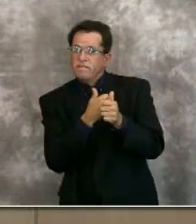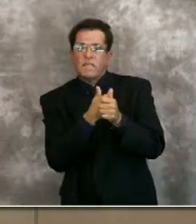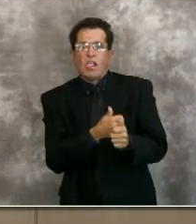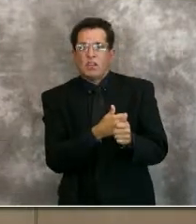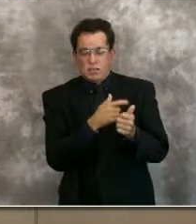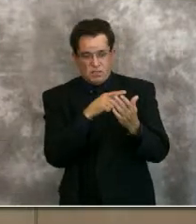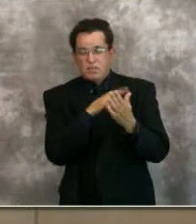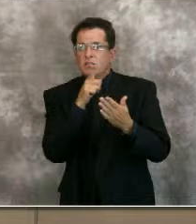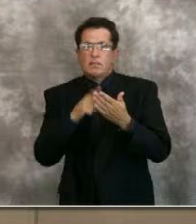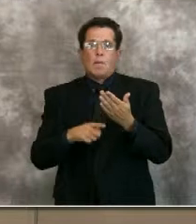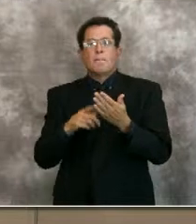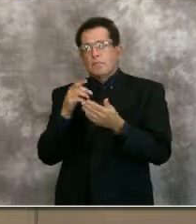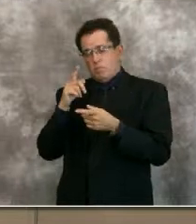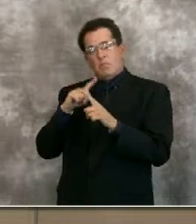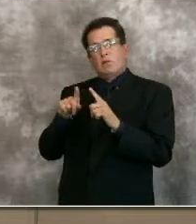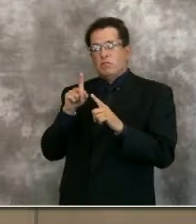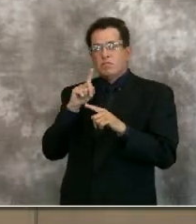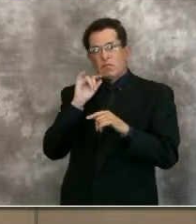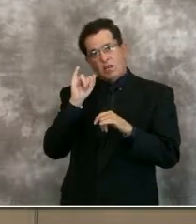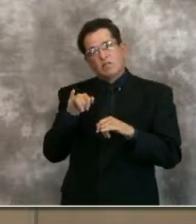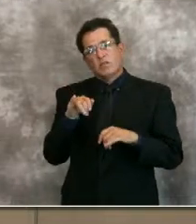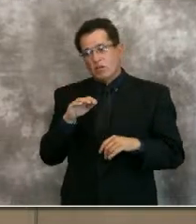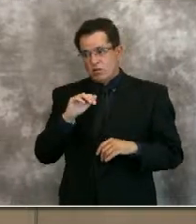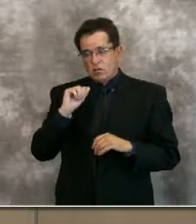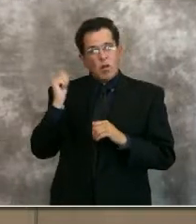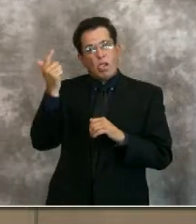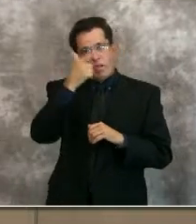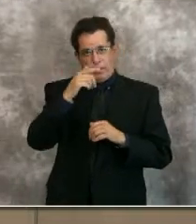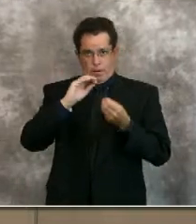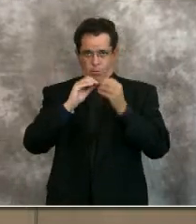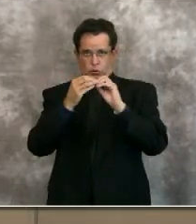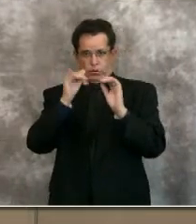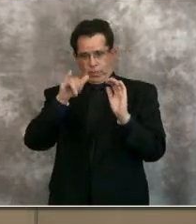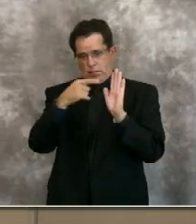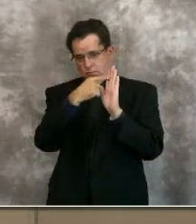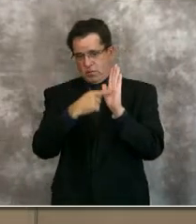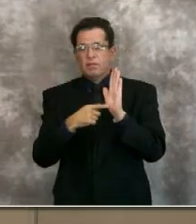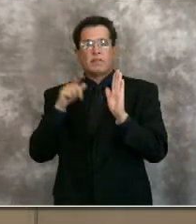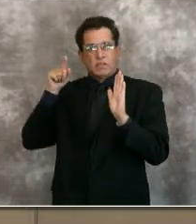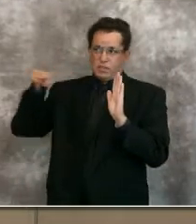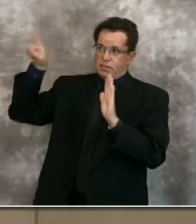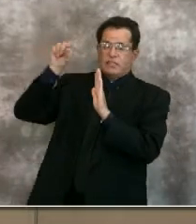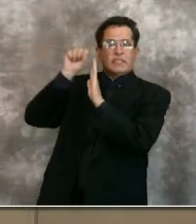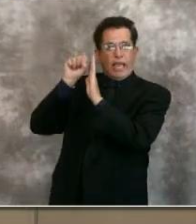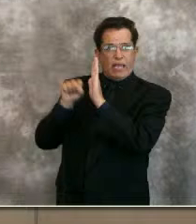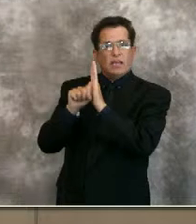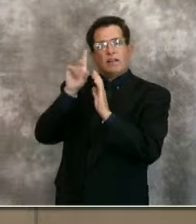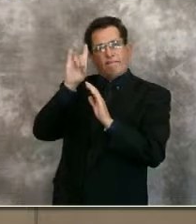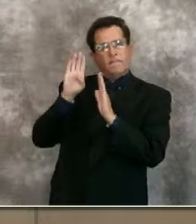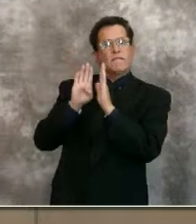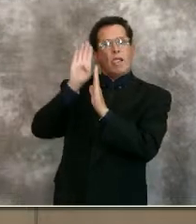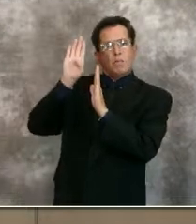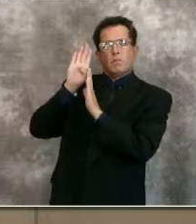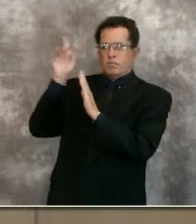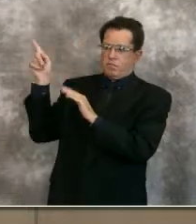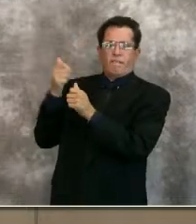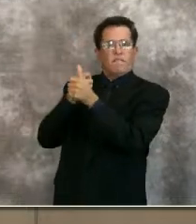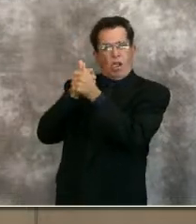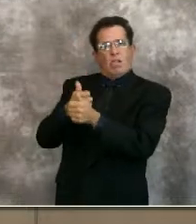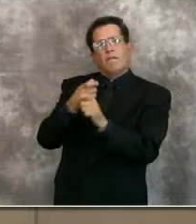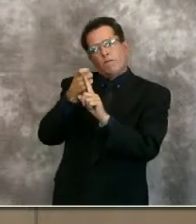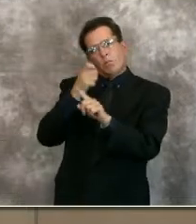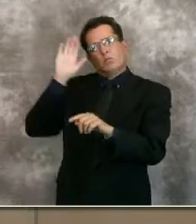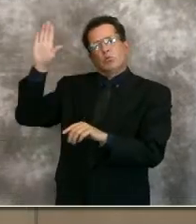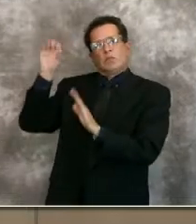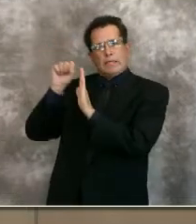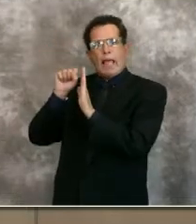others are not, but overall, all of these metrics have been developed and validated by the state.